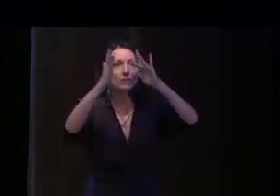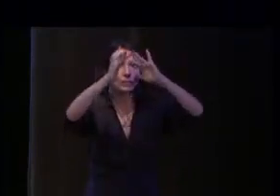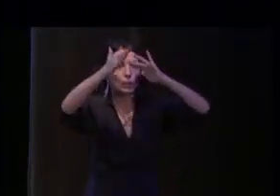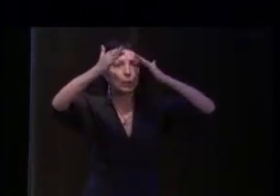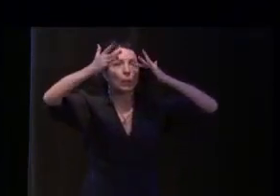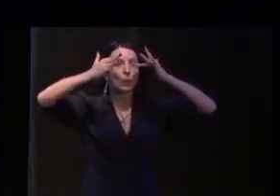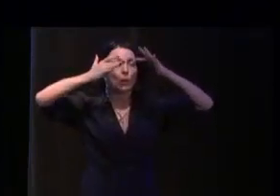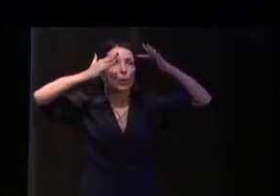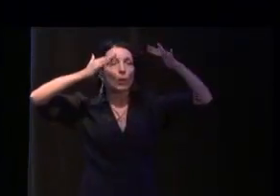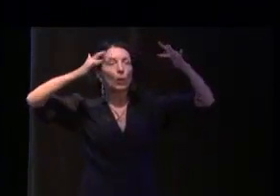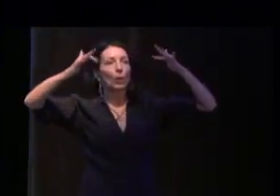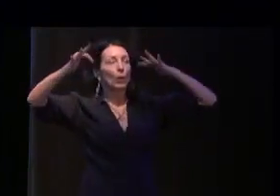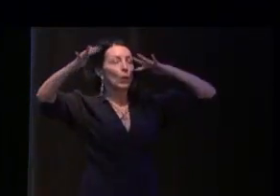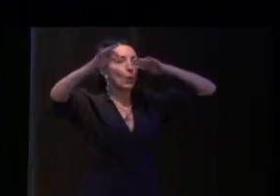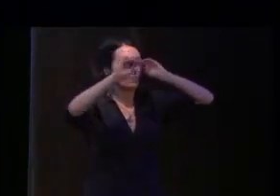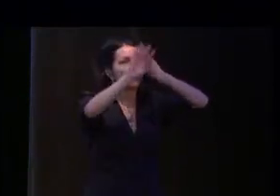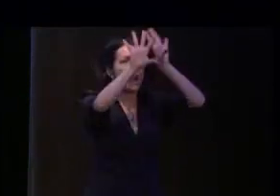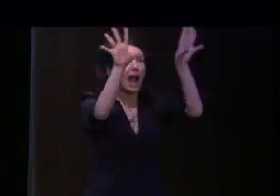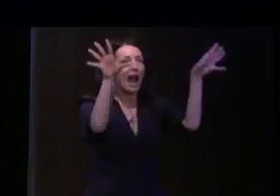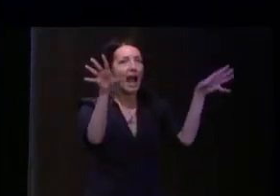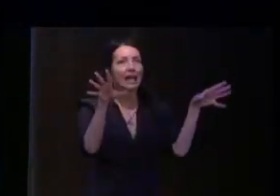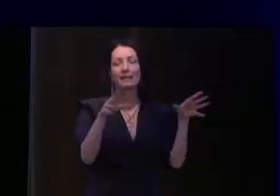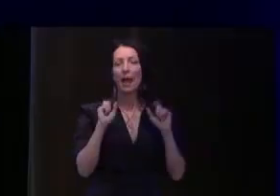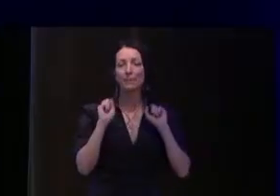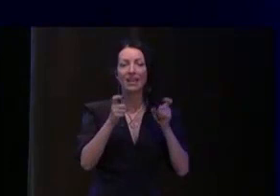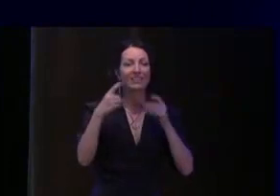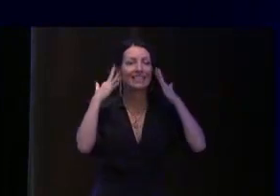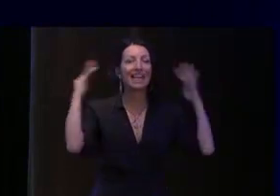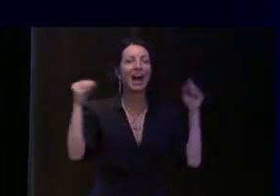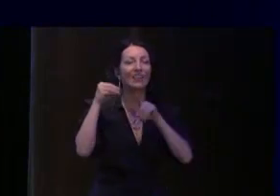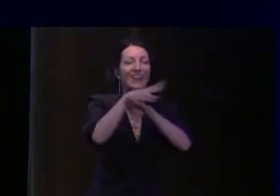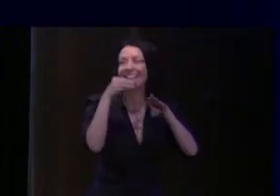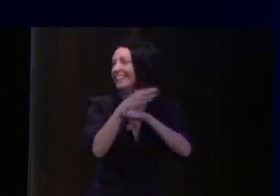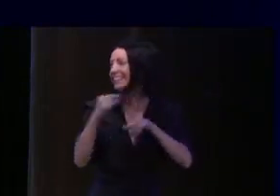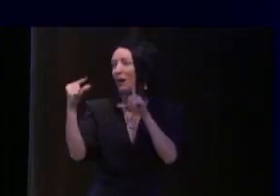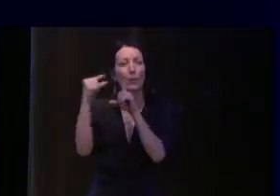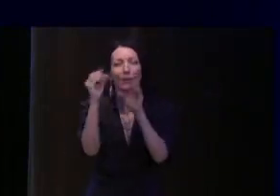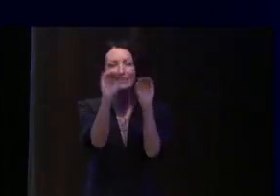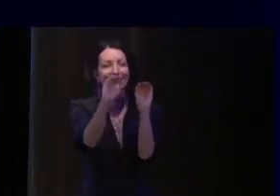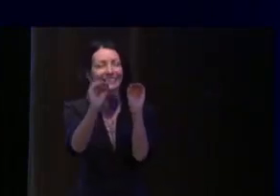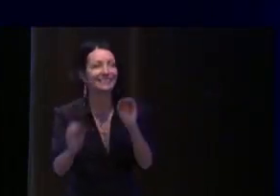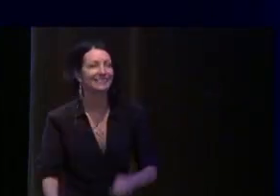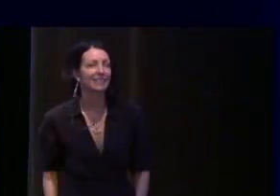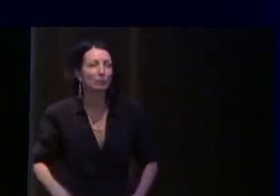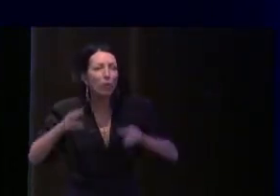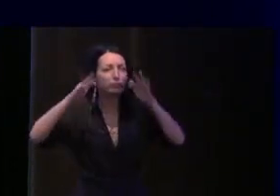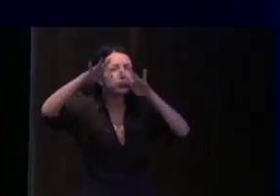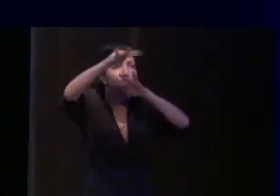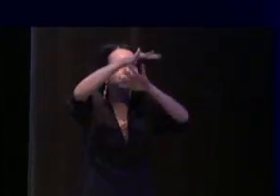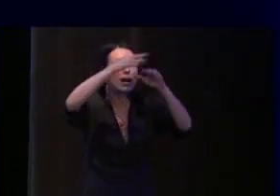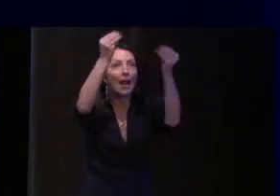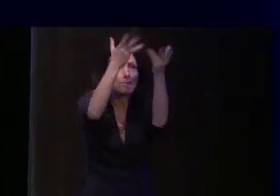was just, wow. I'm giving sound effects because it's wordless, but it was giving a lot of activation, a lot